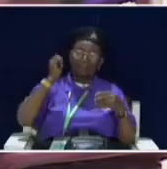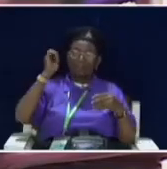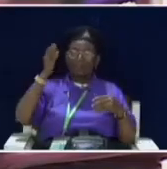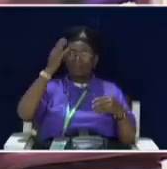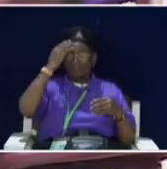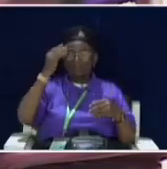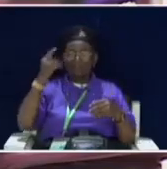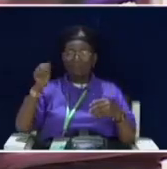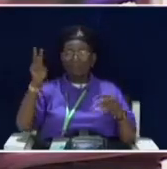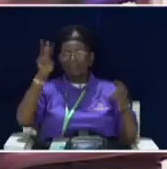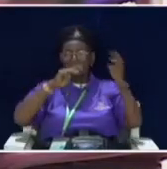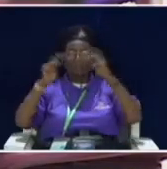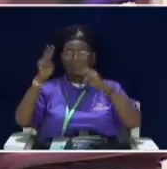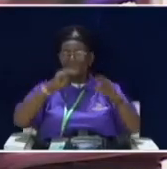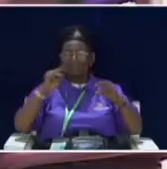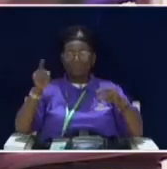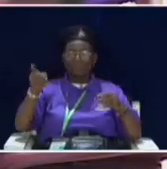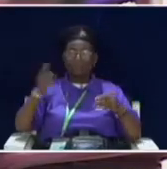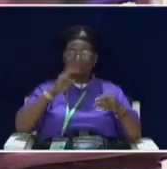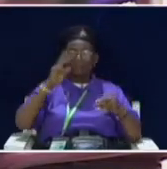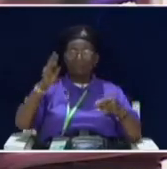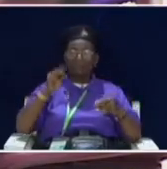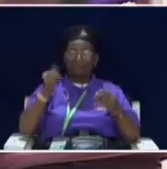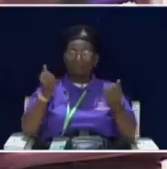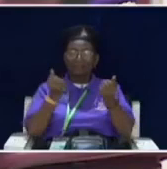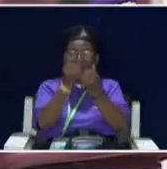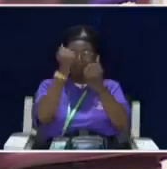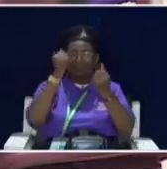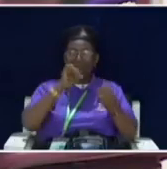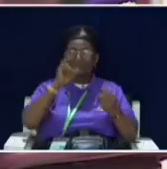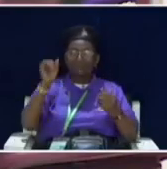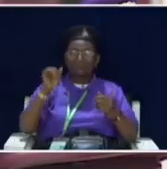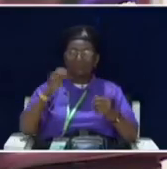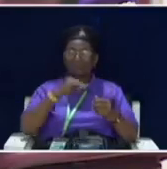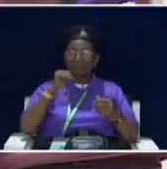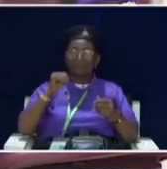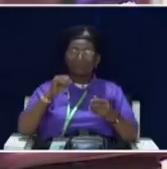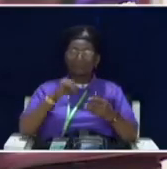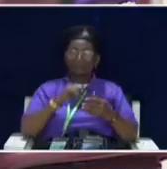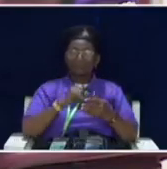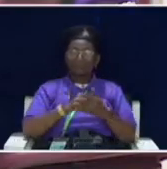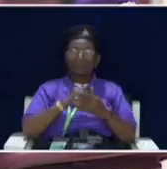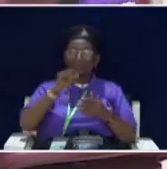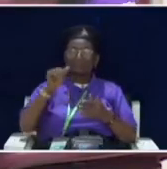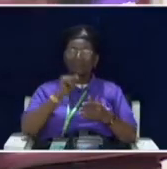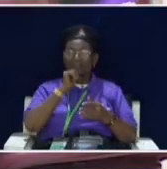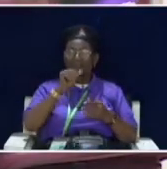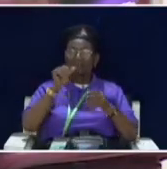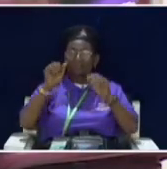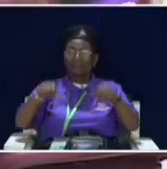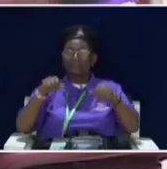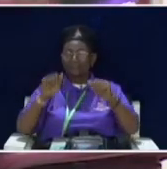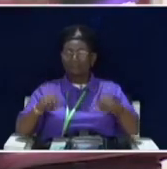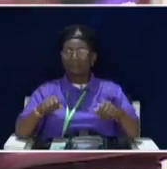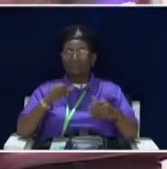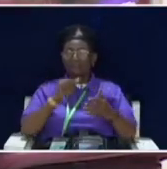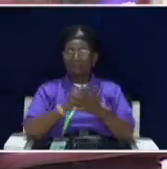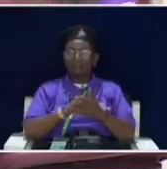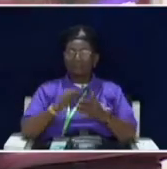you are fighting that you cannot possibly win alone. O mo gbogbo ogun to dojuko to je pe o